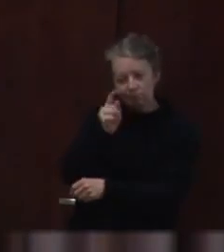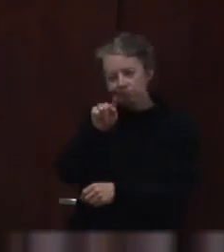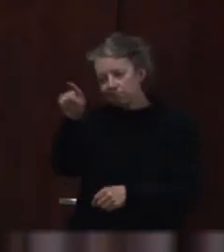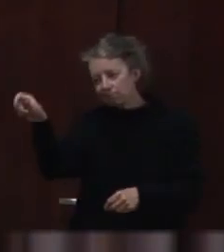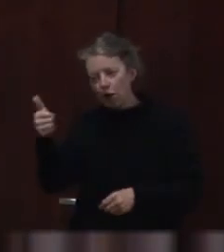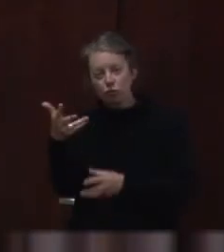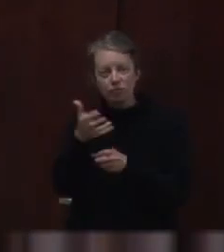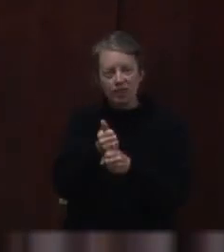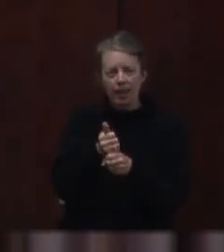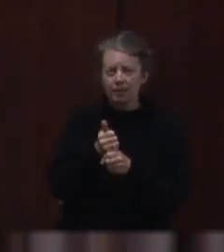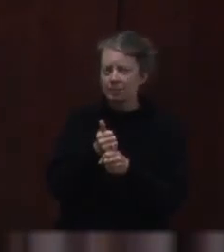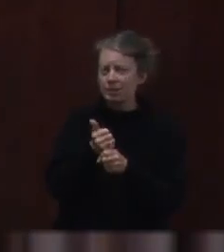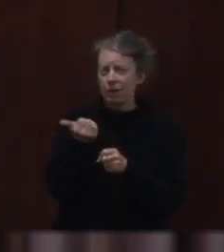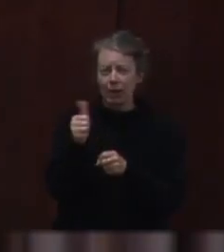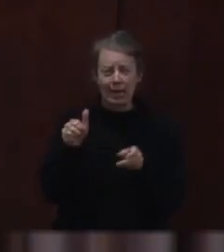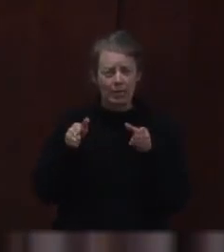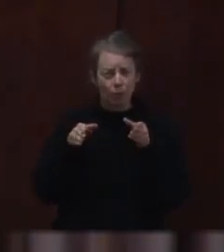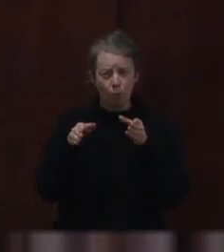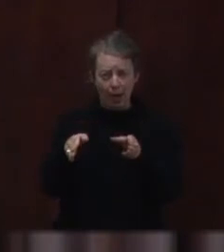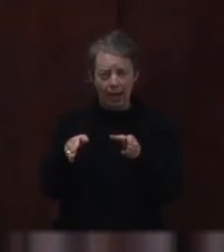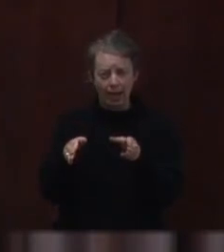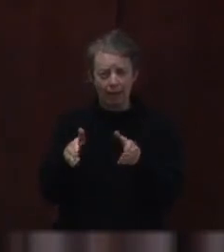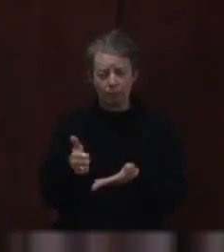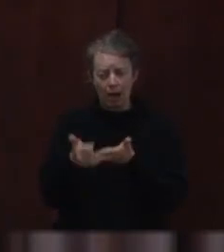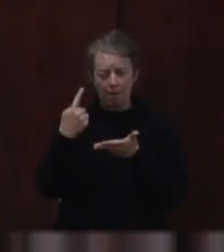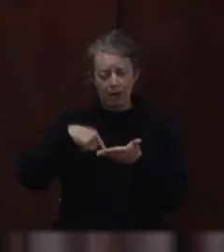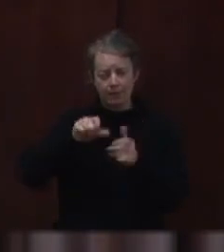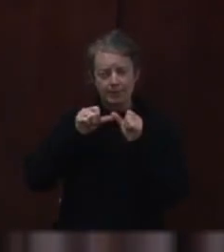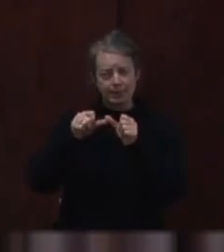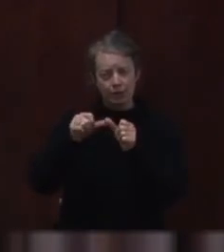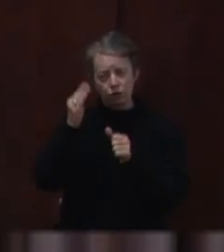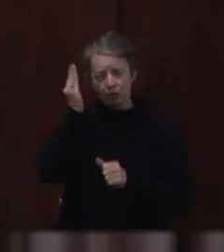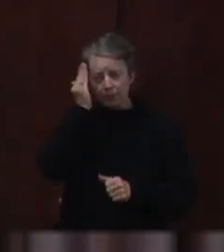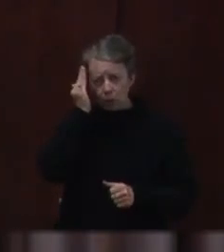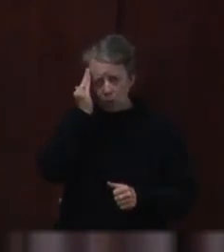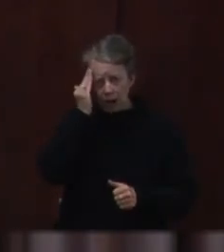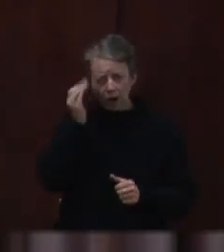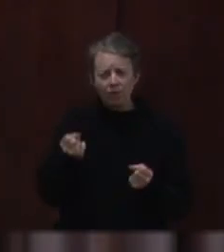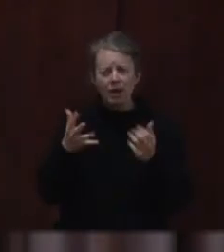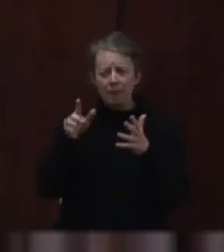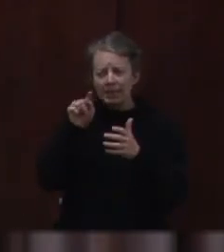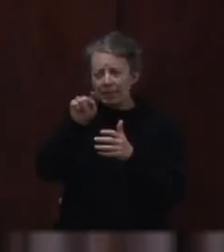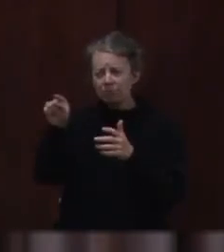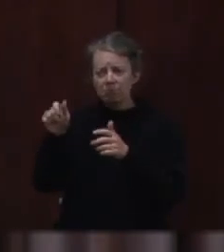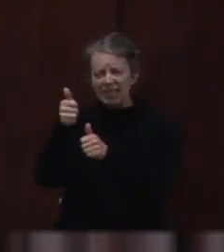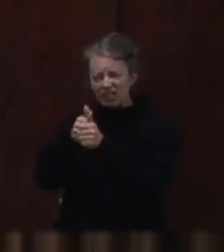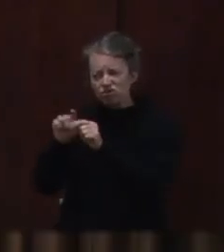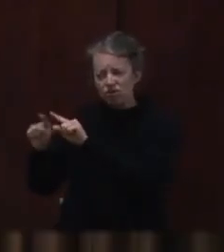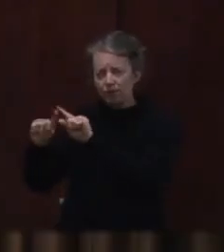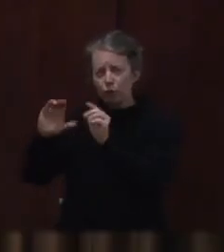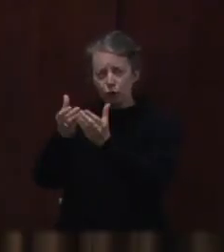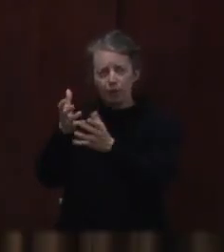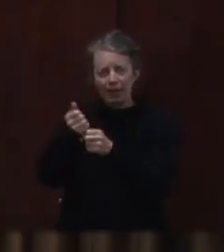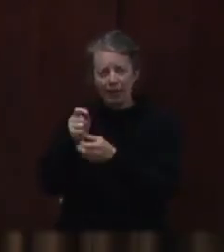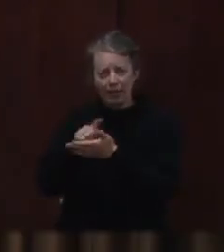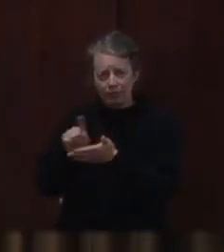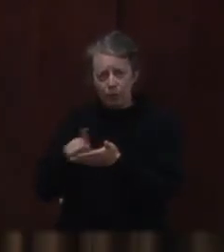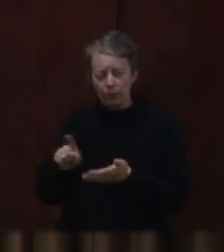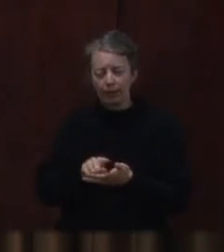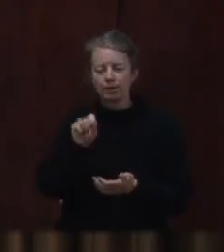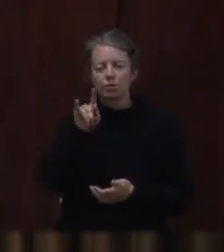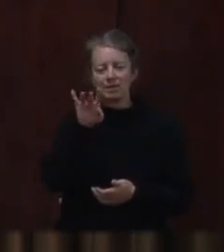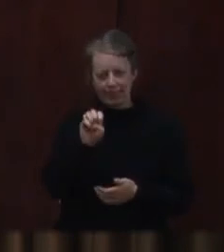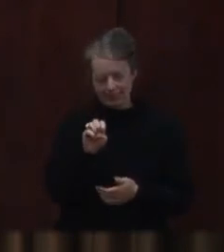a way of being aware of how many they're receiving on a weekly or some time basis? So the numbers that you saw